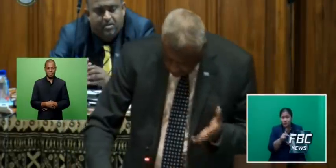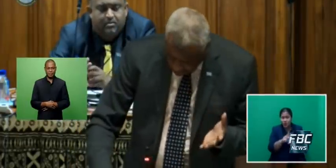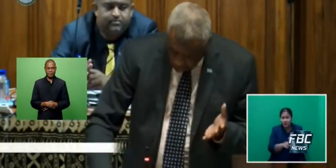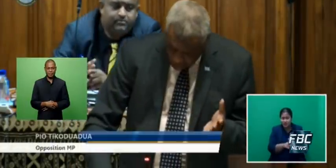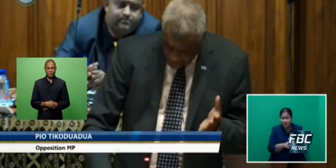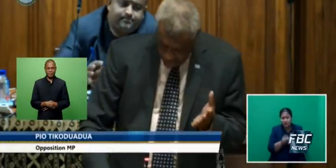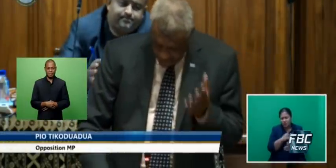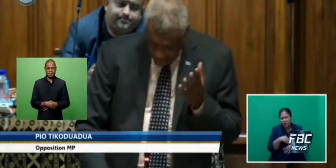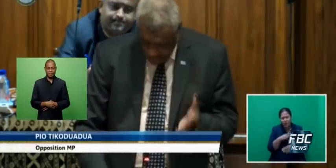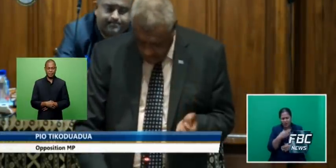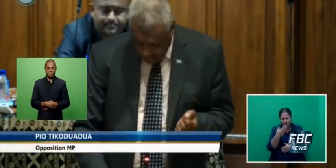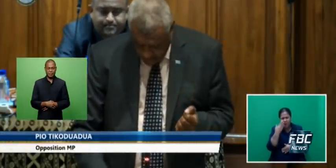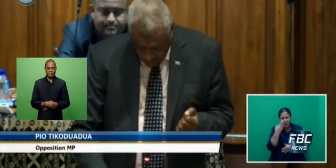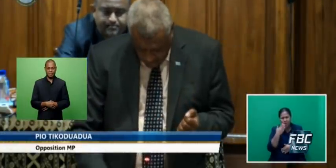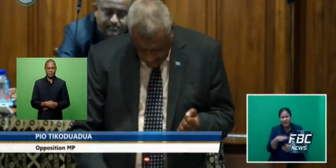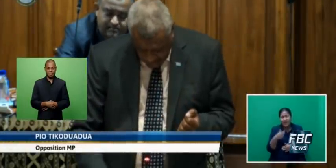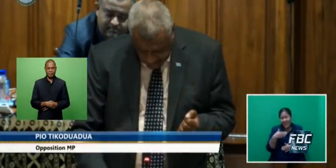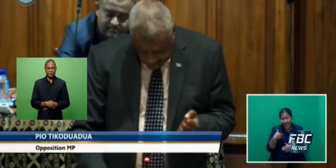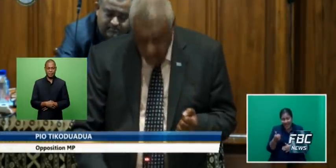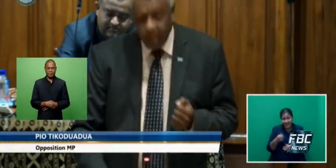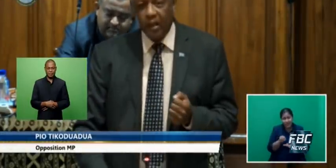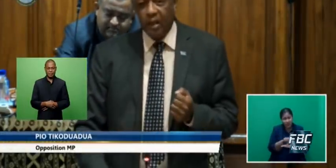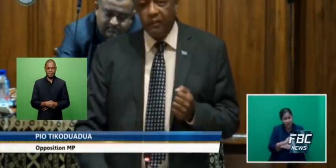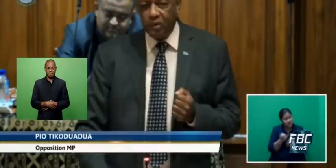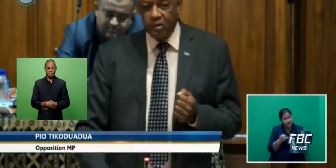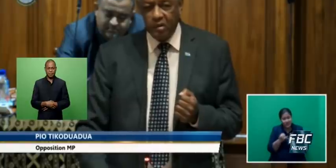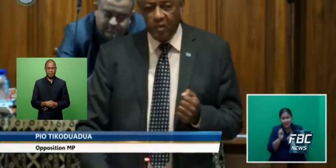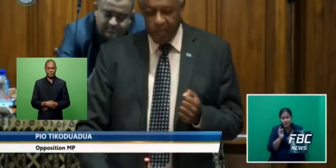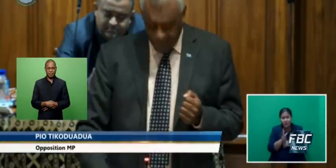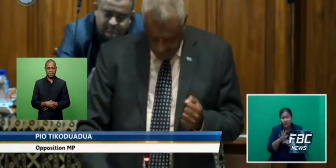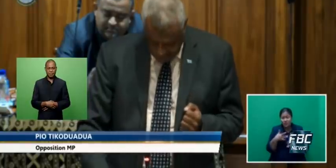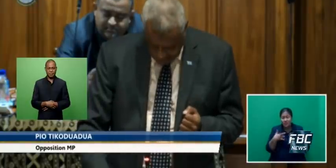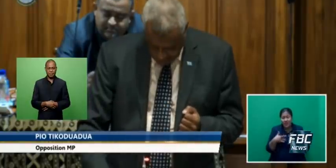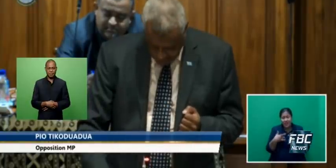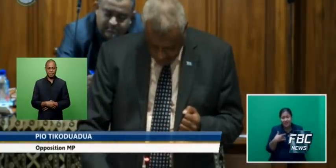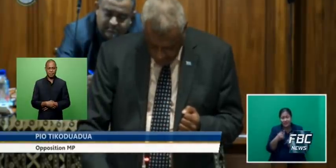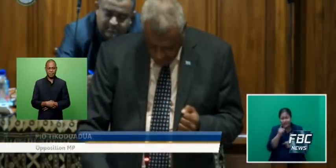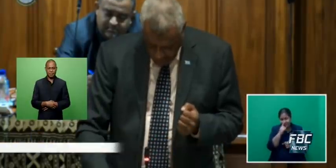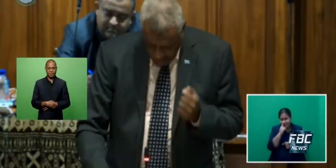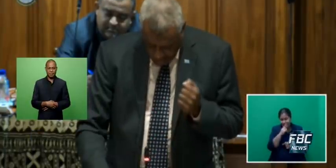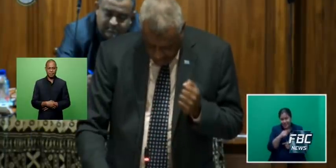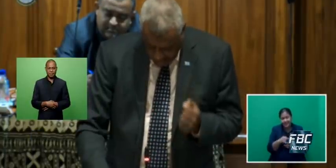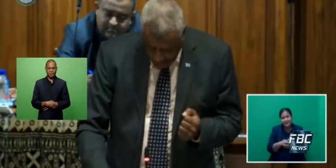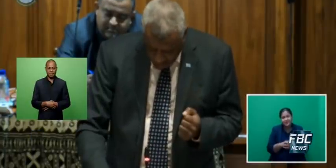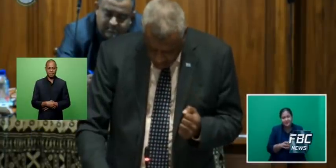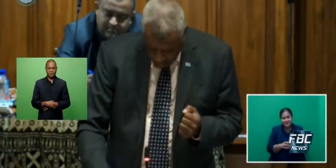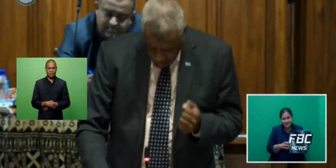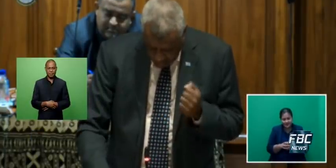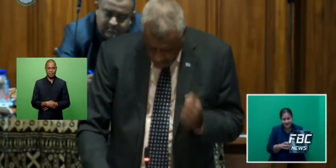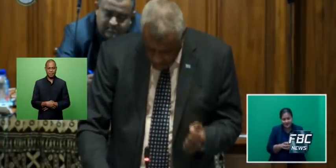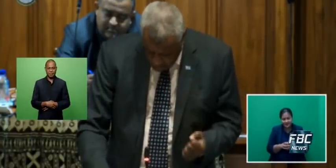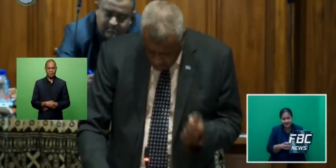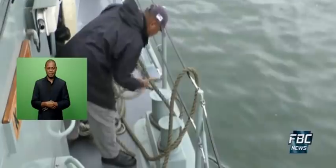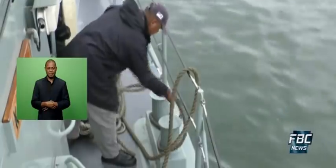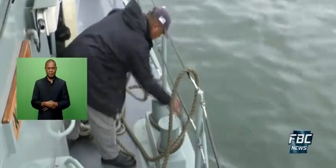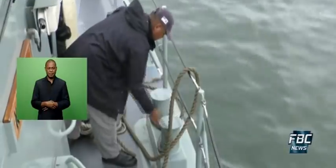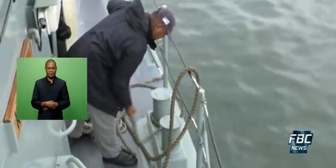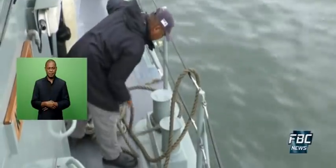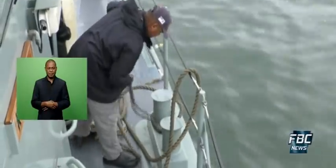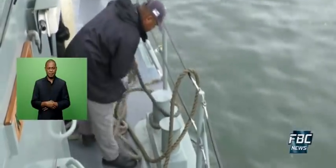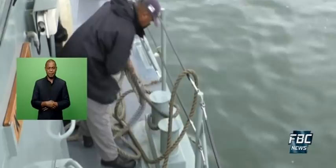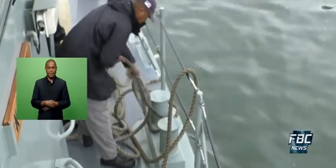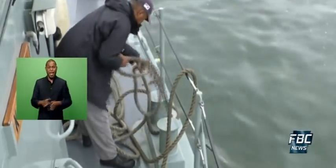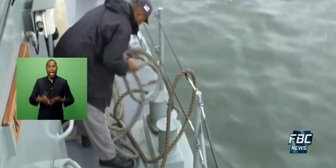that a healthy ocean is integral to the lives and livelihoods of our people. But how